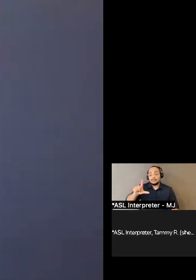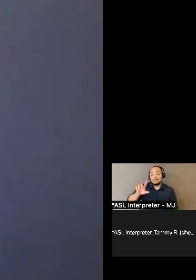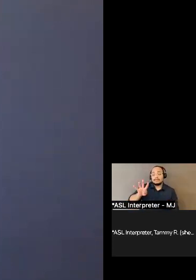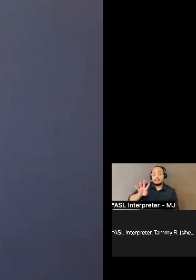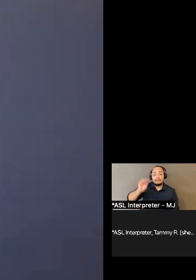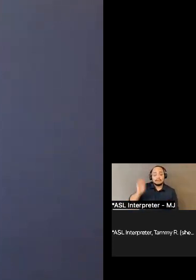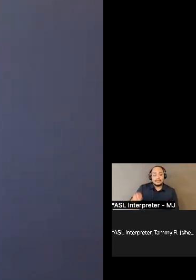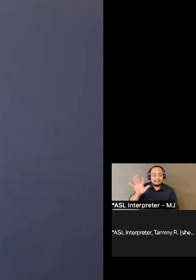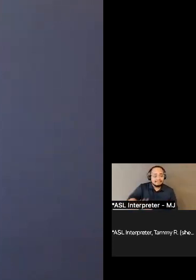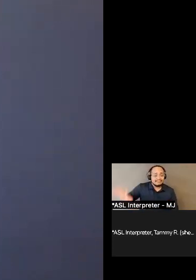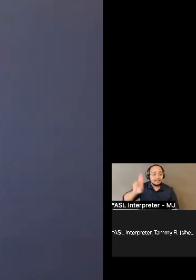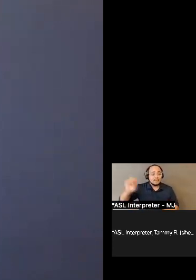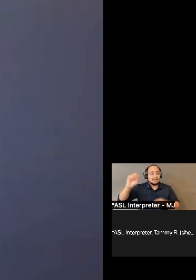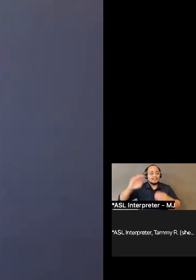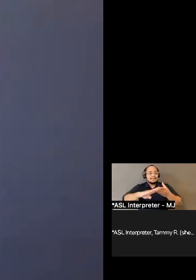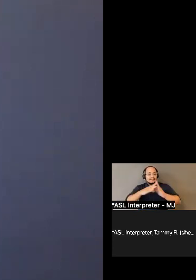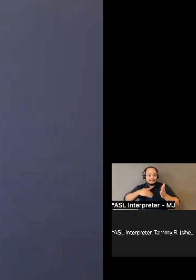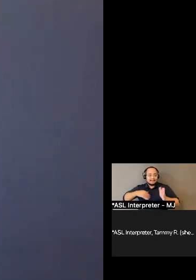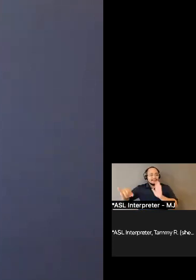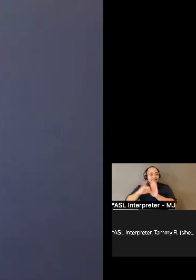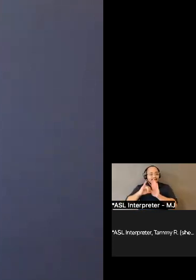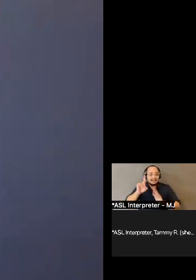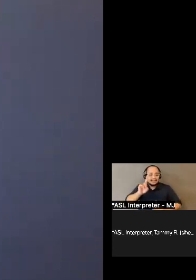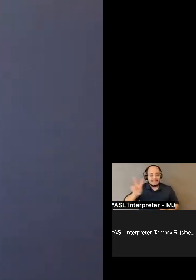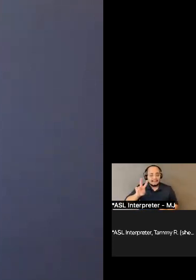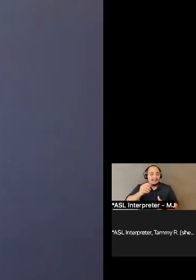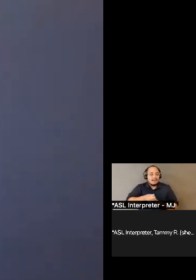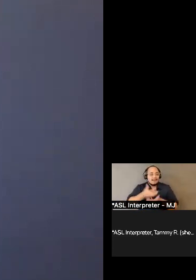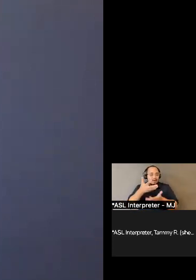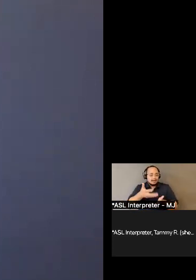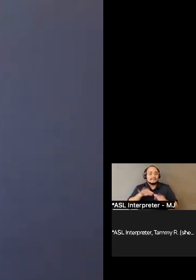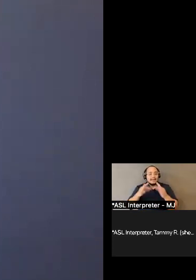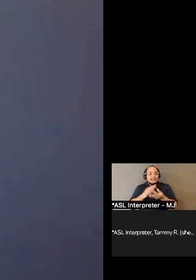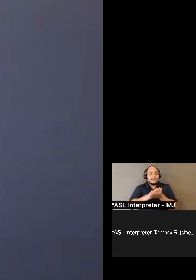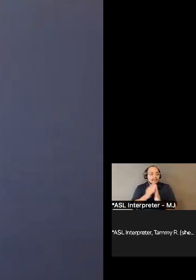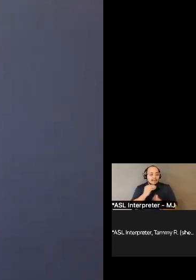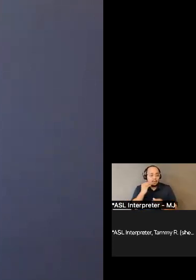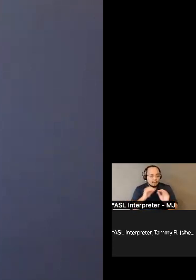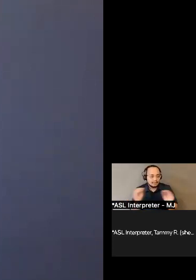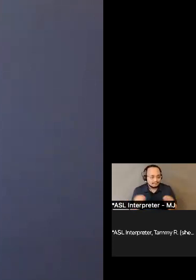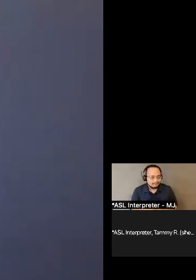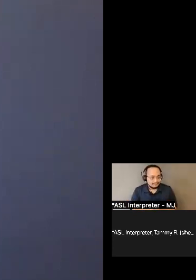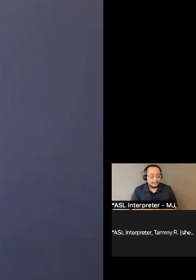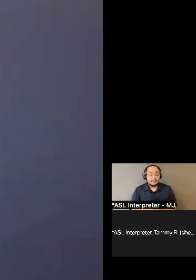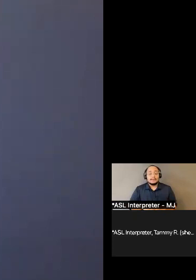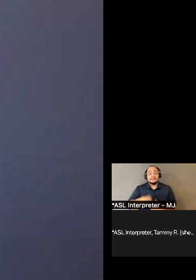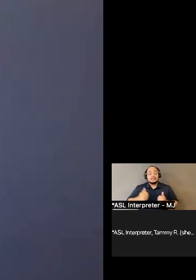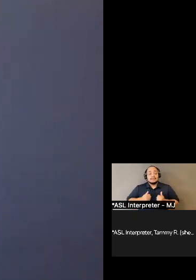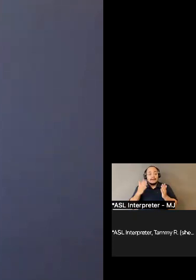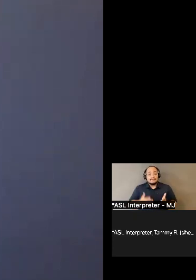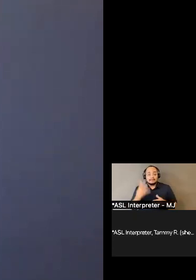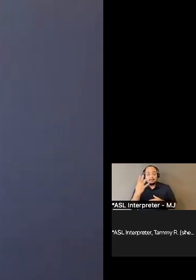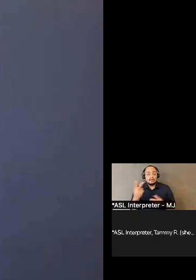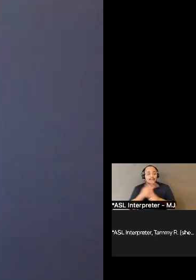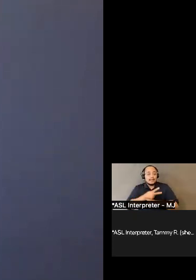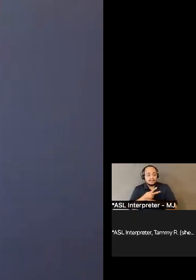24% of U.S. cities have identified domestic violence as a cause for family homelessness. Survivors are 4 times more likely